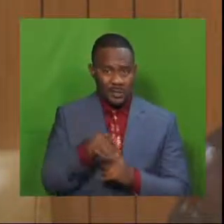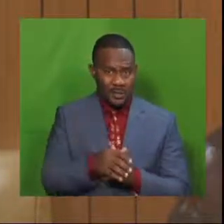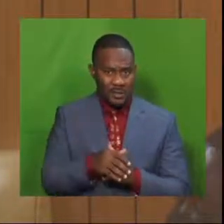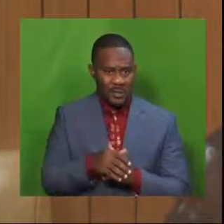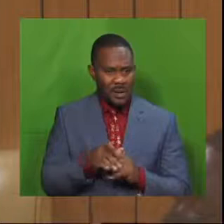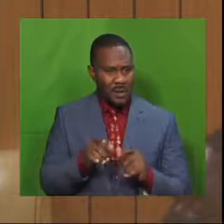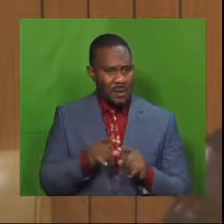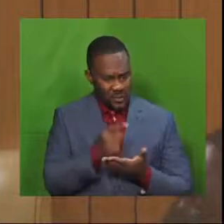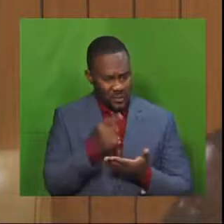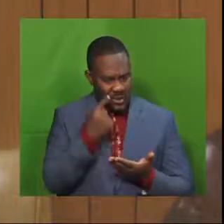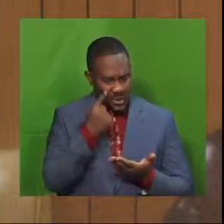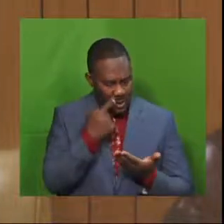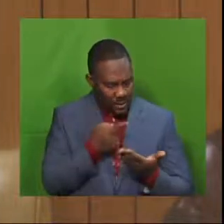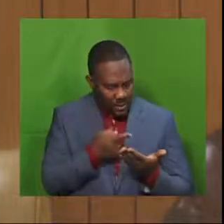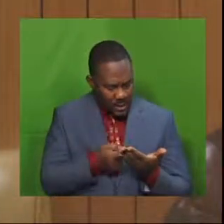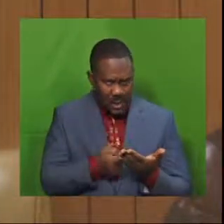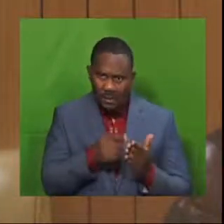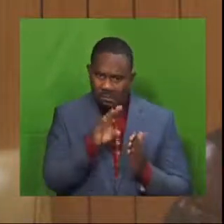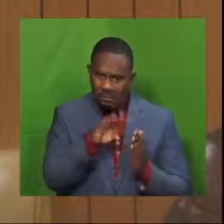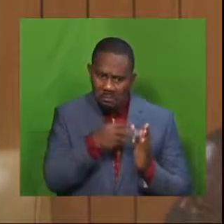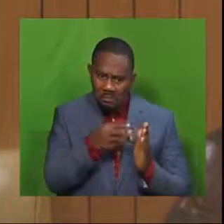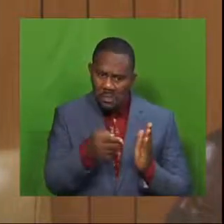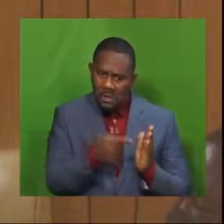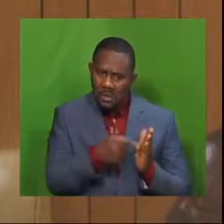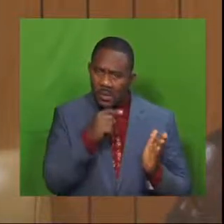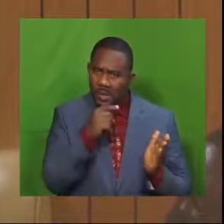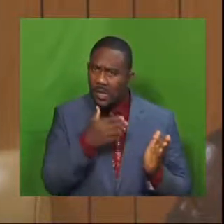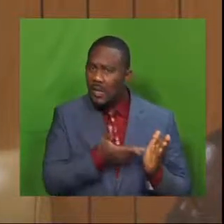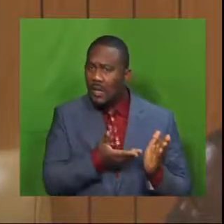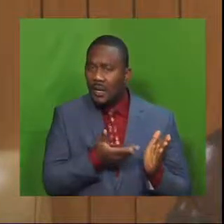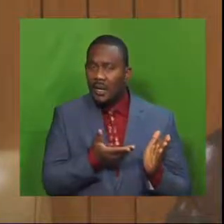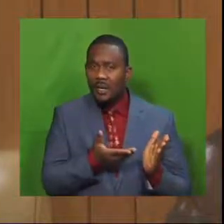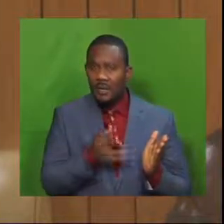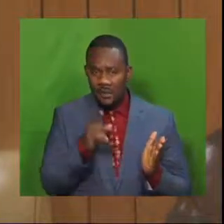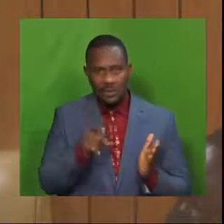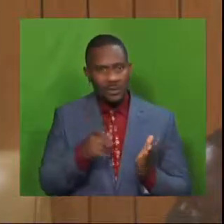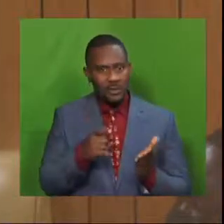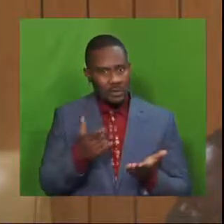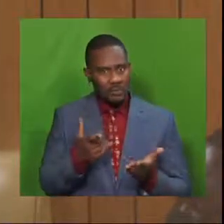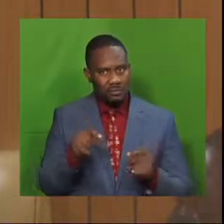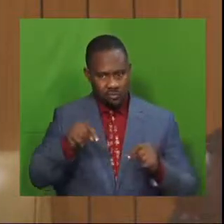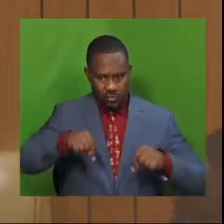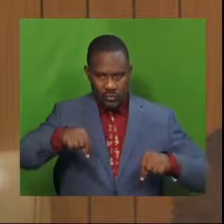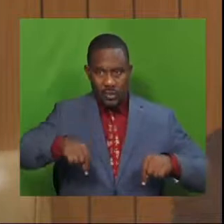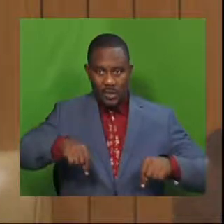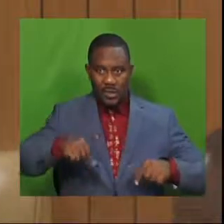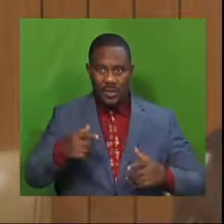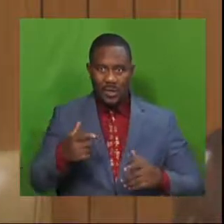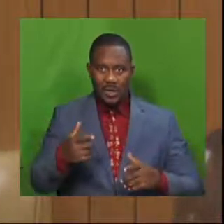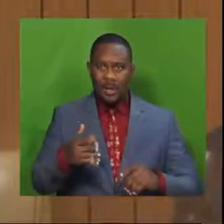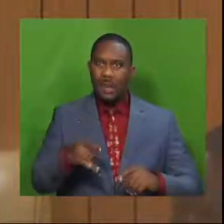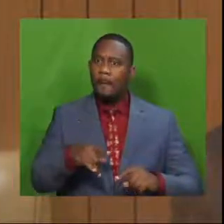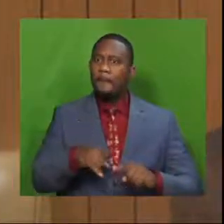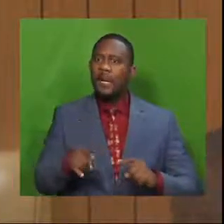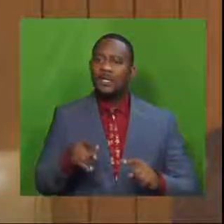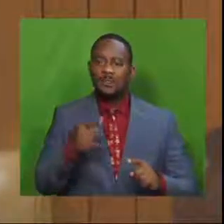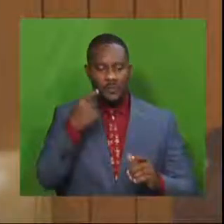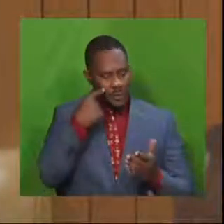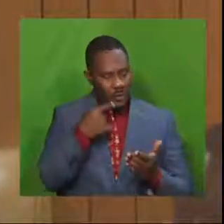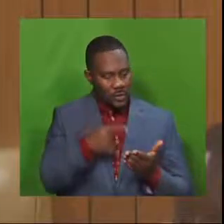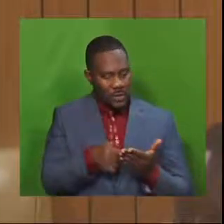business statement for this, is supposed to be read today. But that question has not appeared in the other paper for